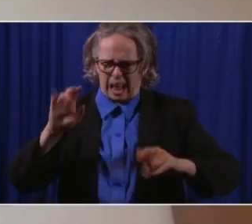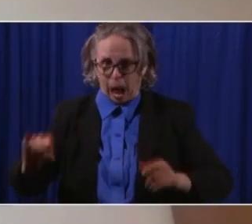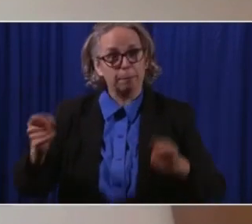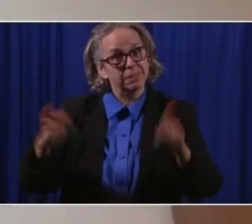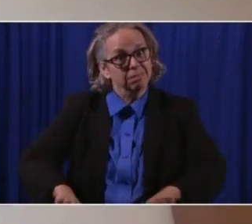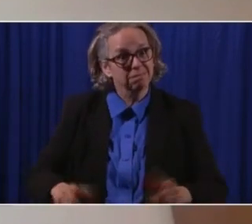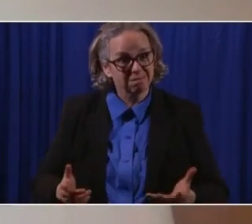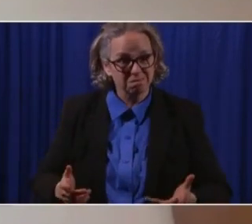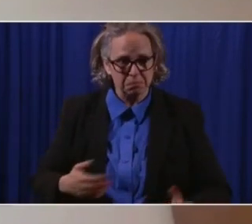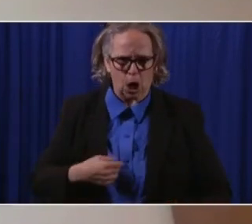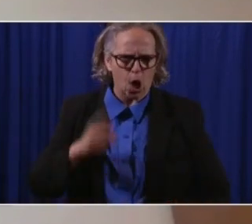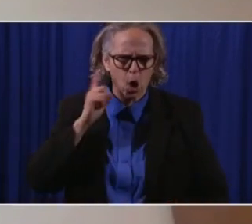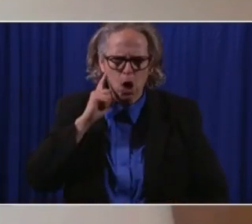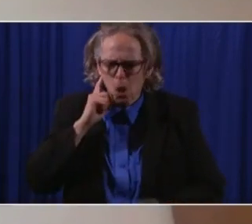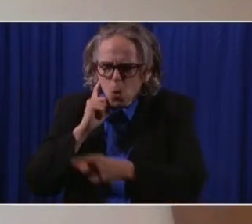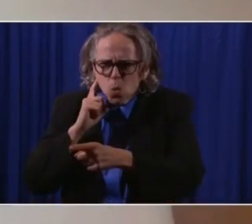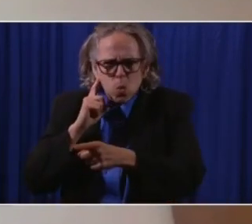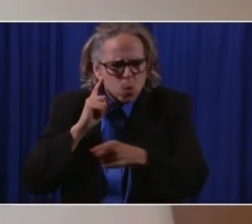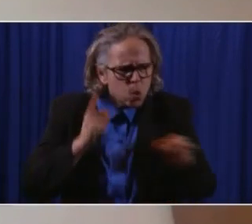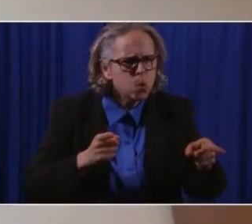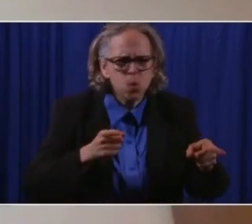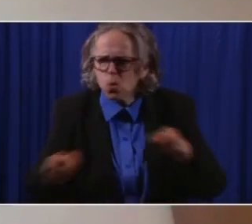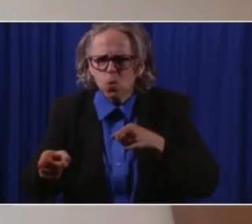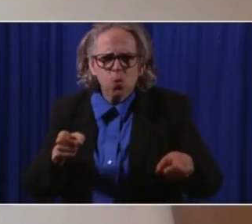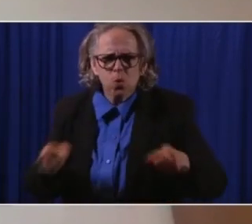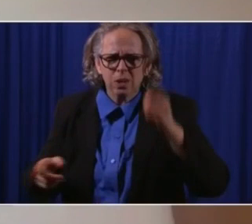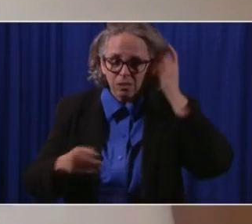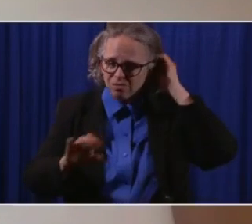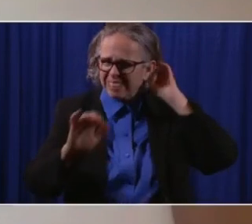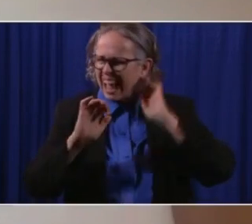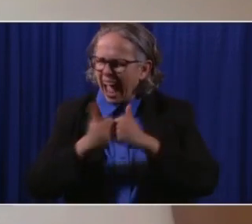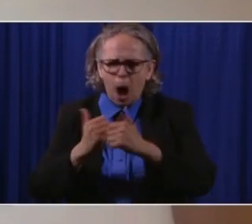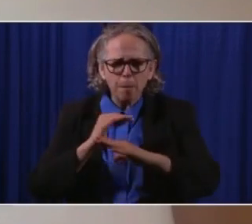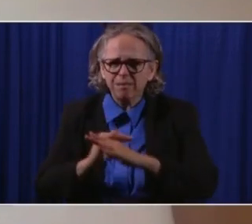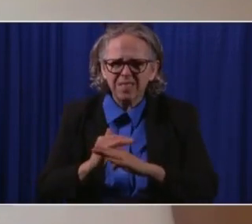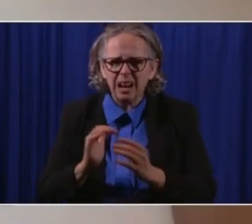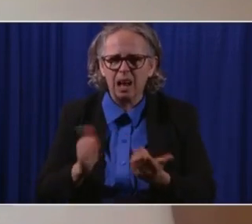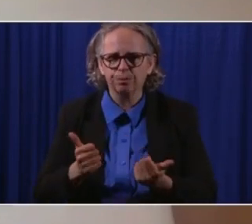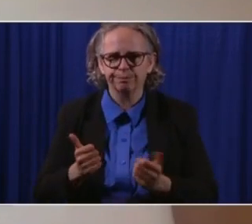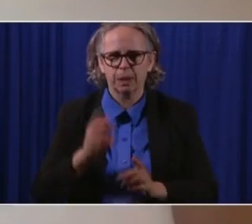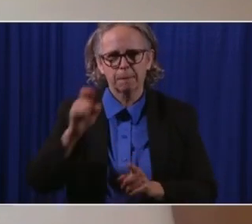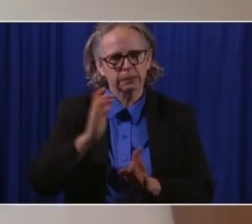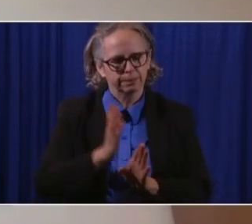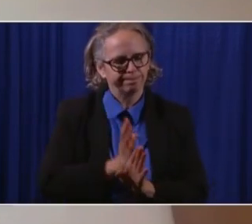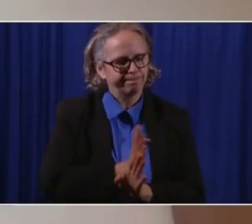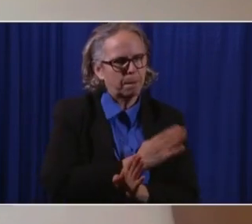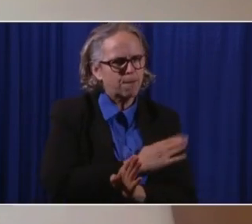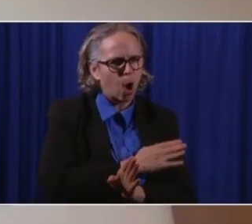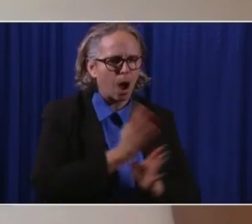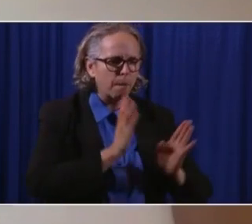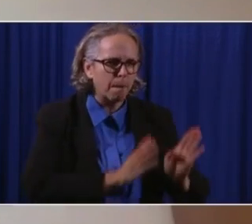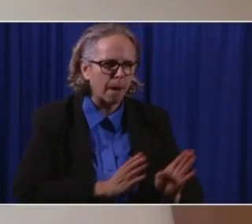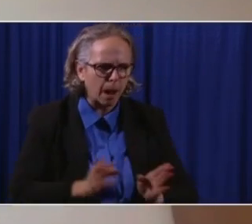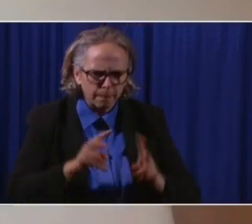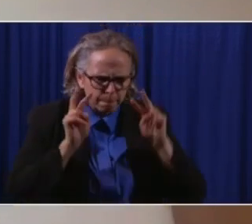really requires vigilance on preparation. So all our great athletic trainers around the state of Ohio that are providing